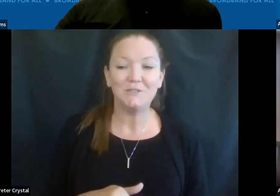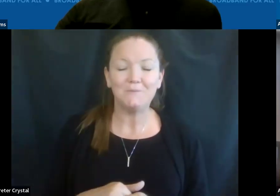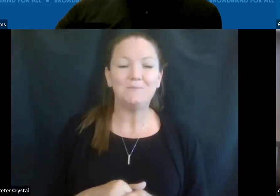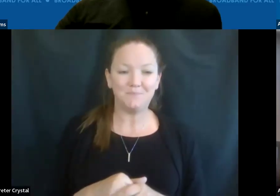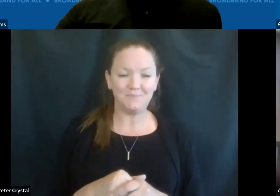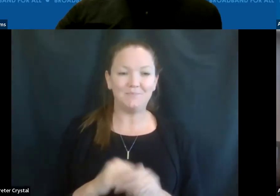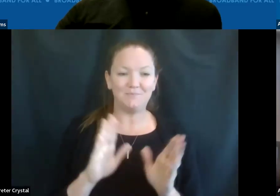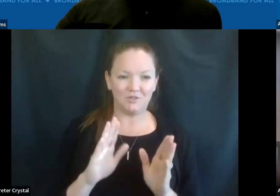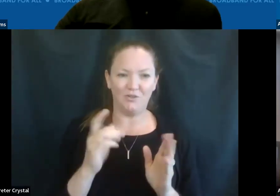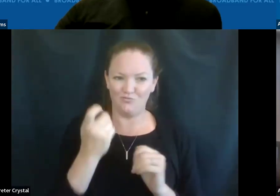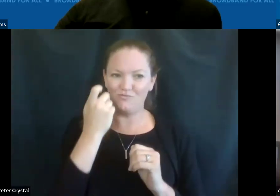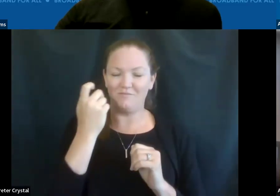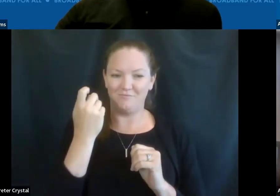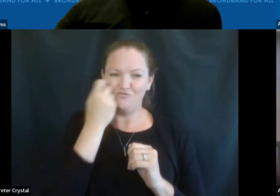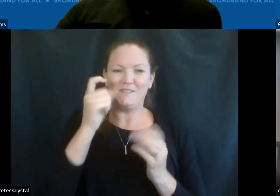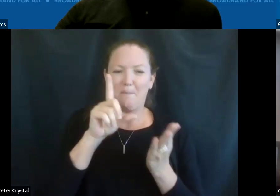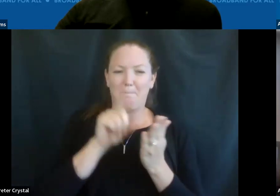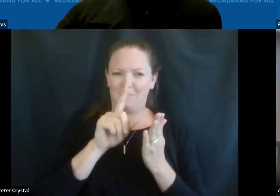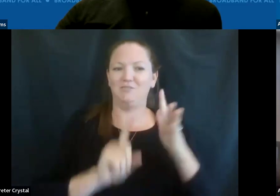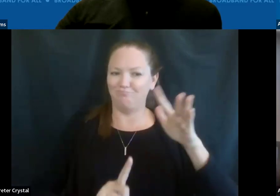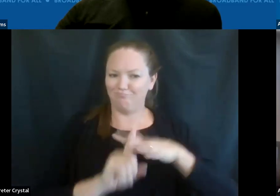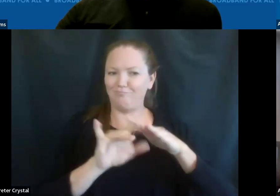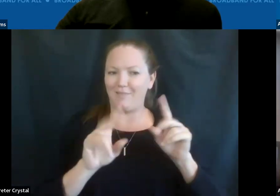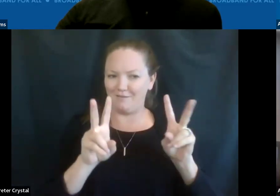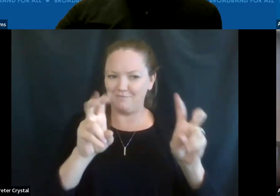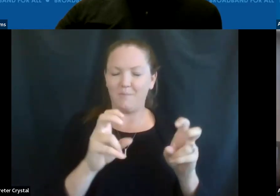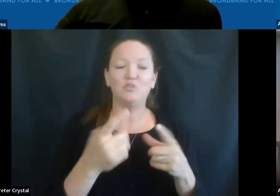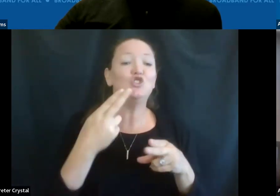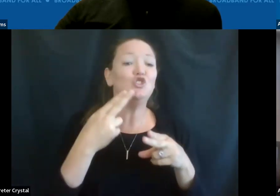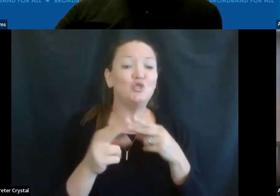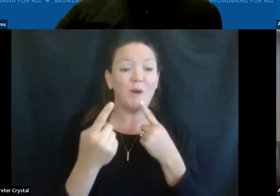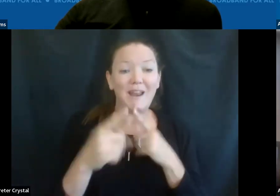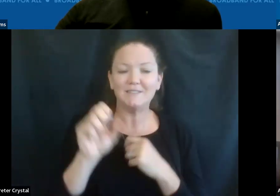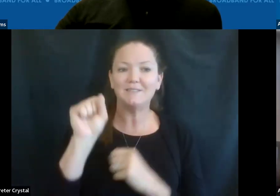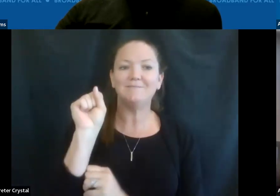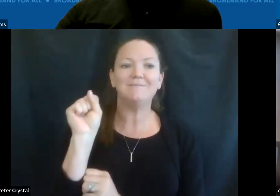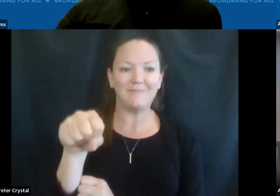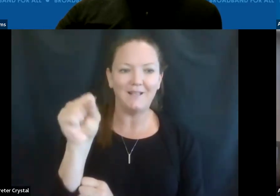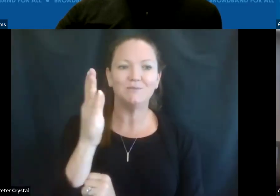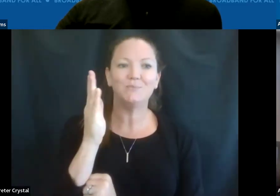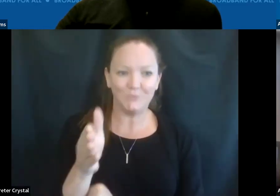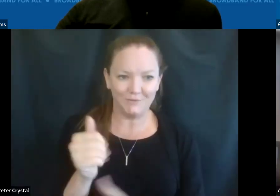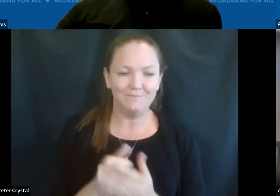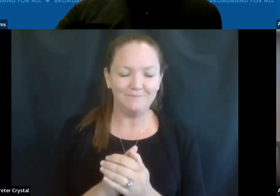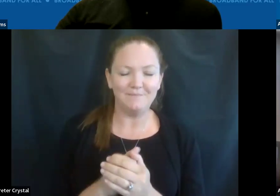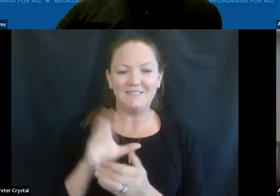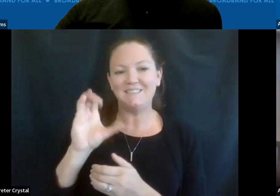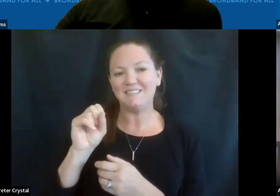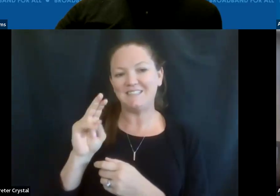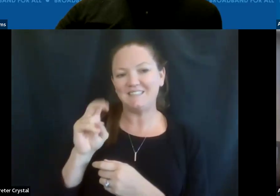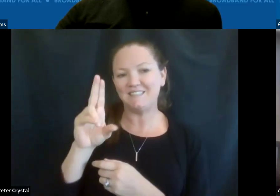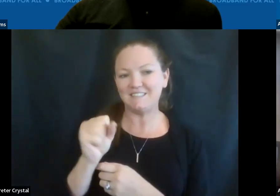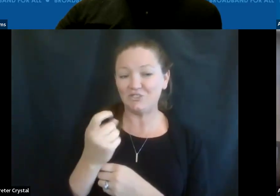paper that we just published, because the short answer is there will be, because the census has just started